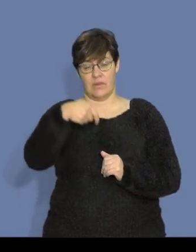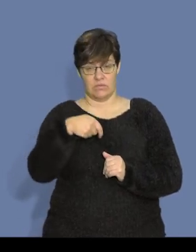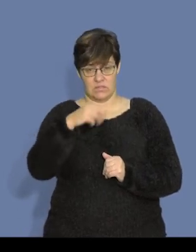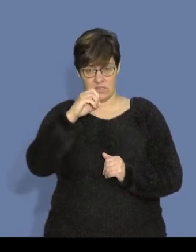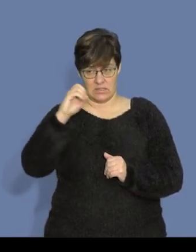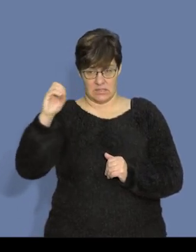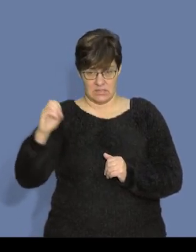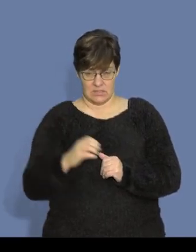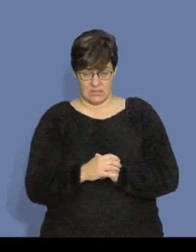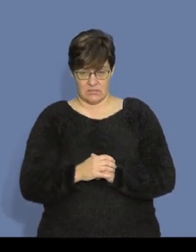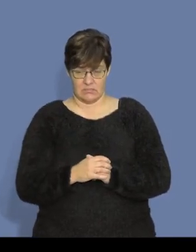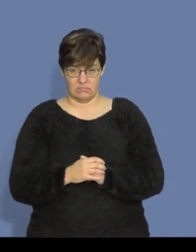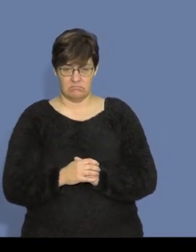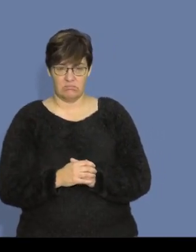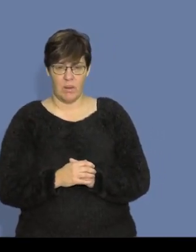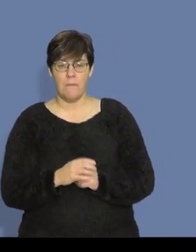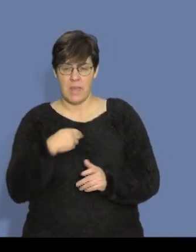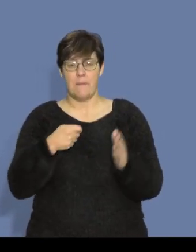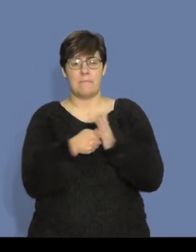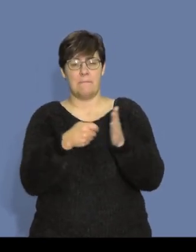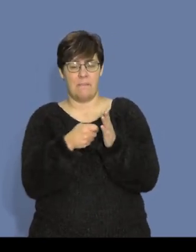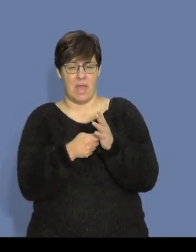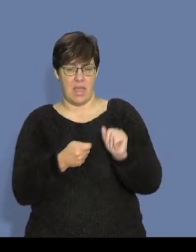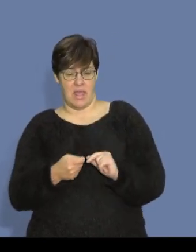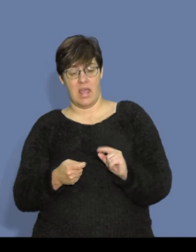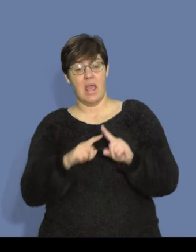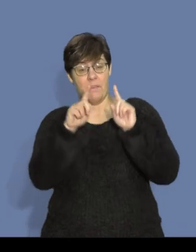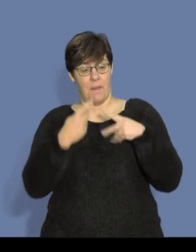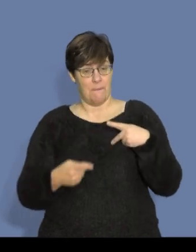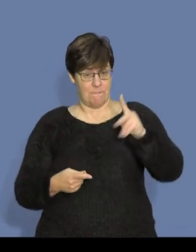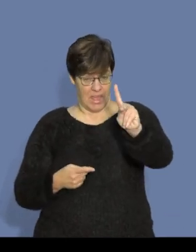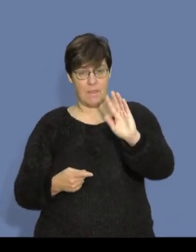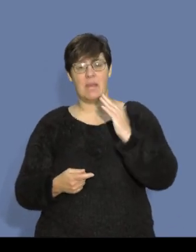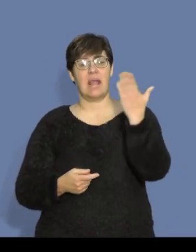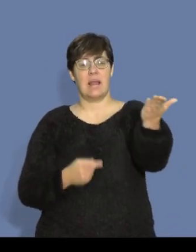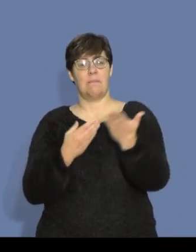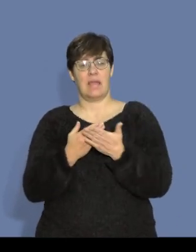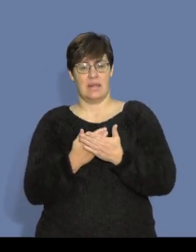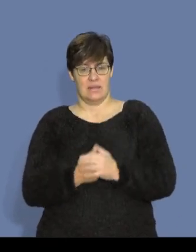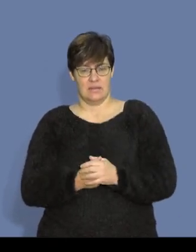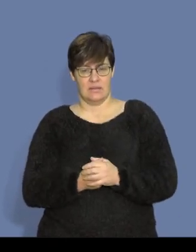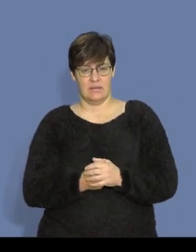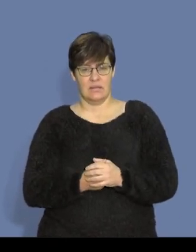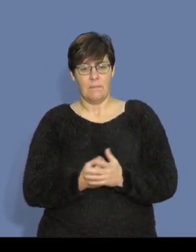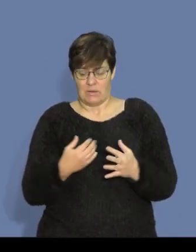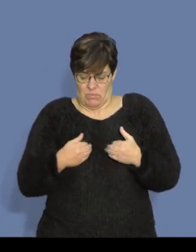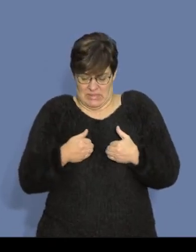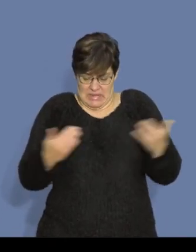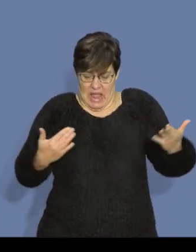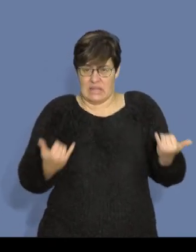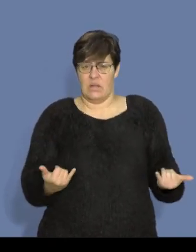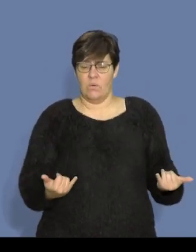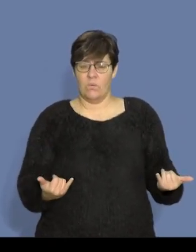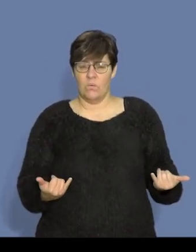100,000 because obviously that was the goods that you have purchased. You can claim back that, but you just